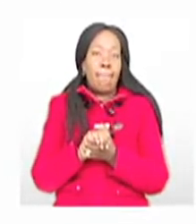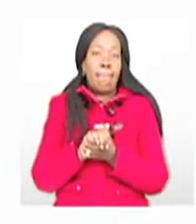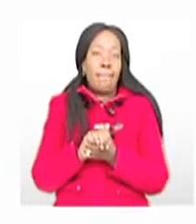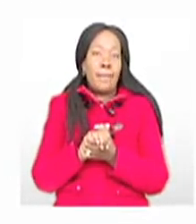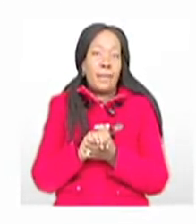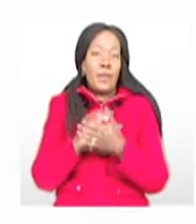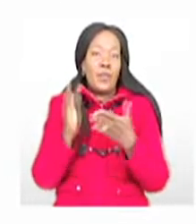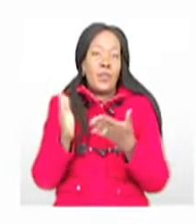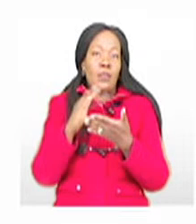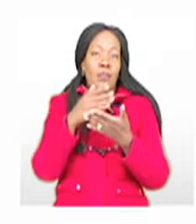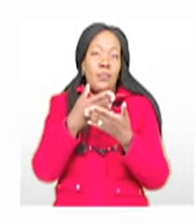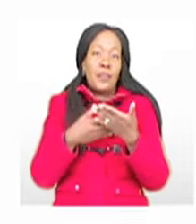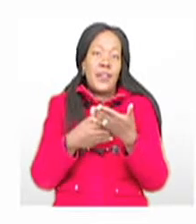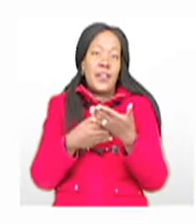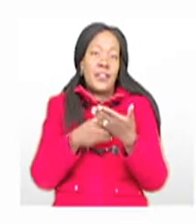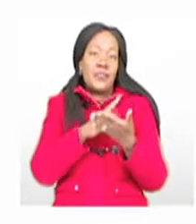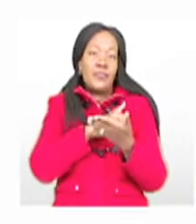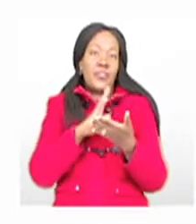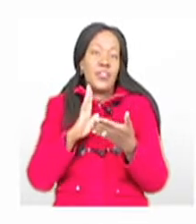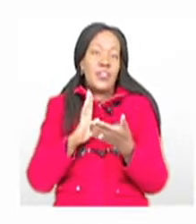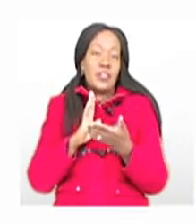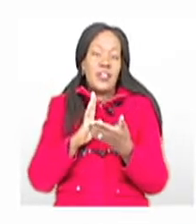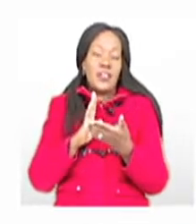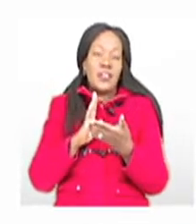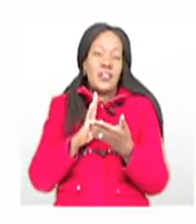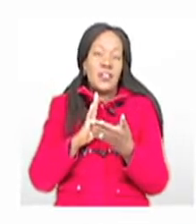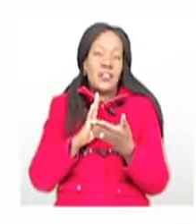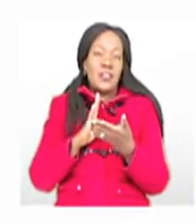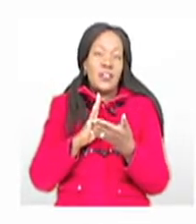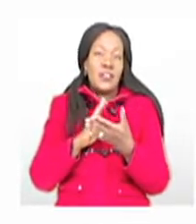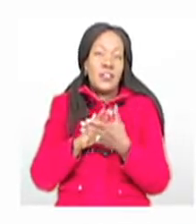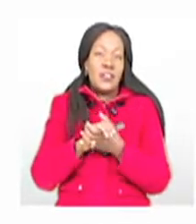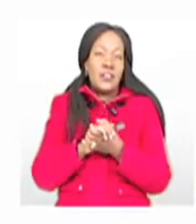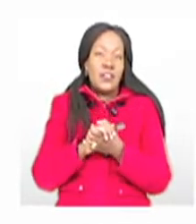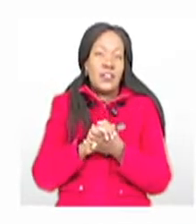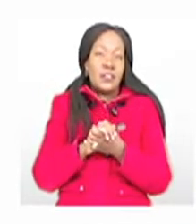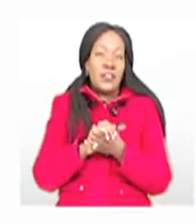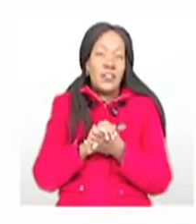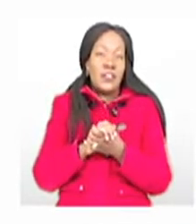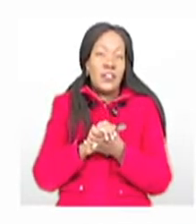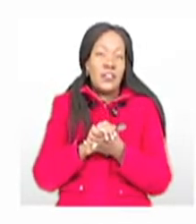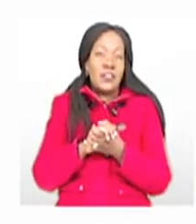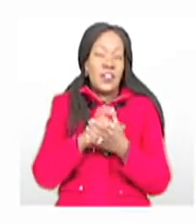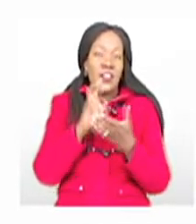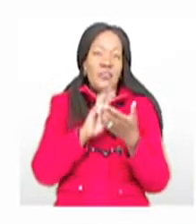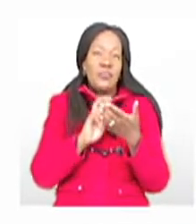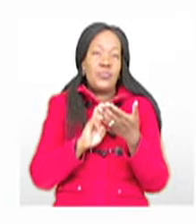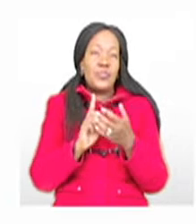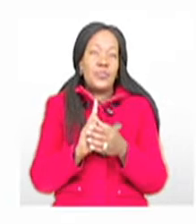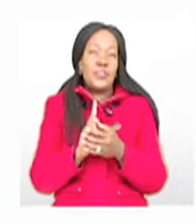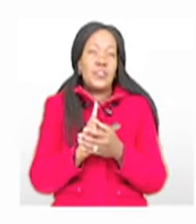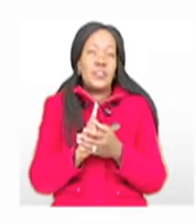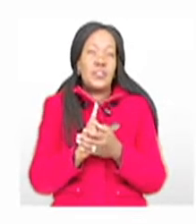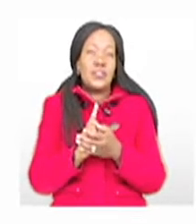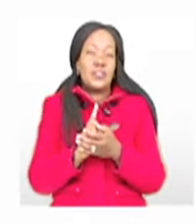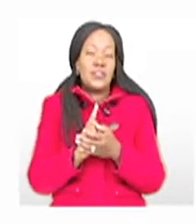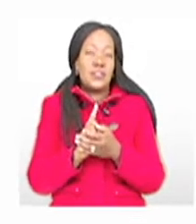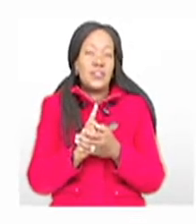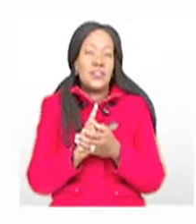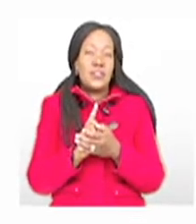On page 14, I will read the instruction. It